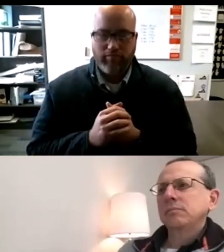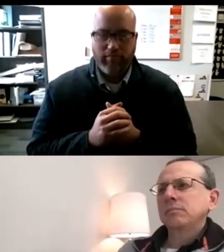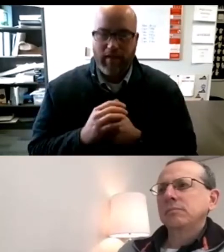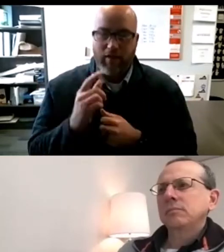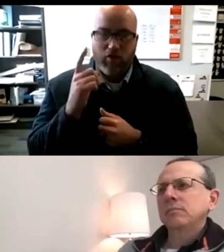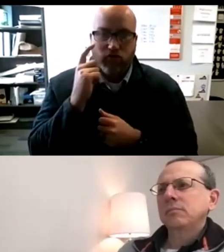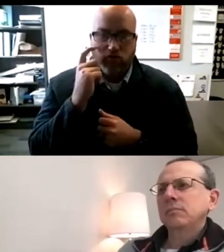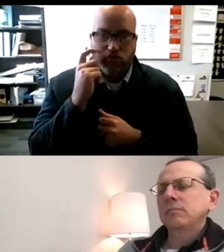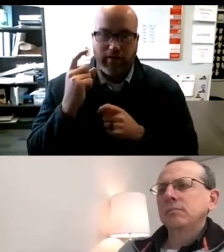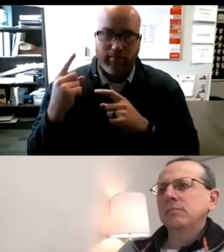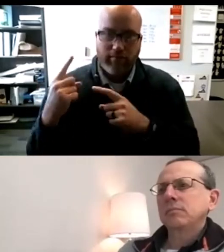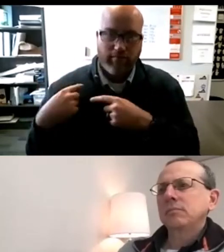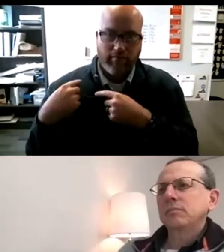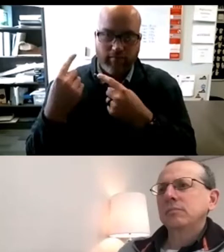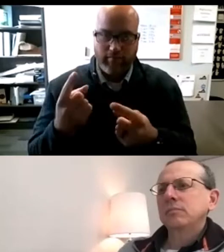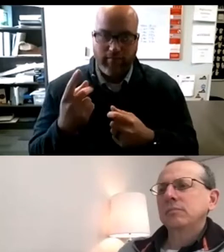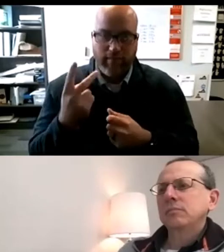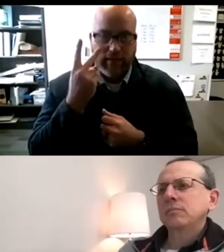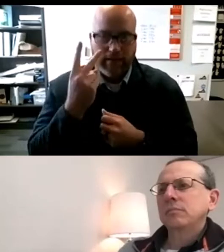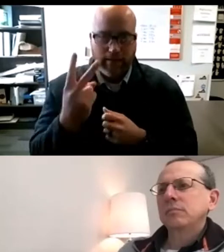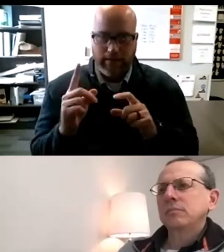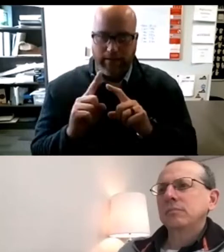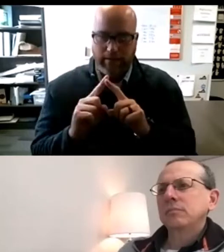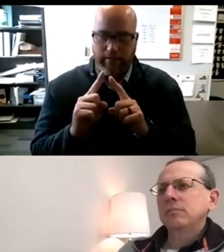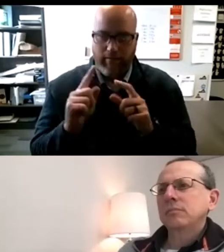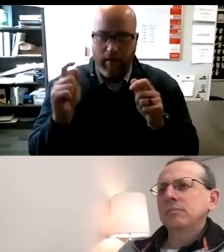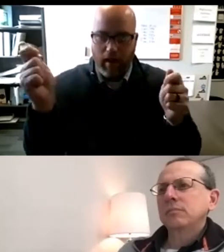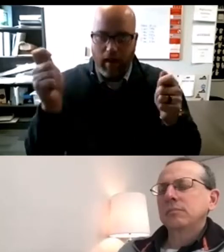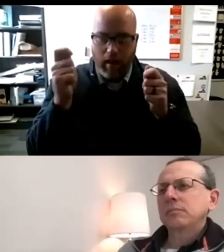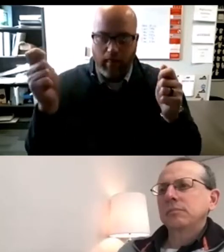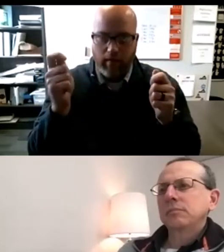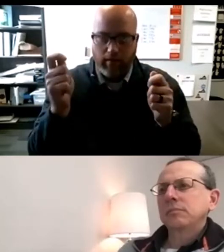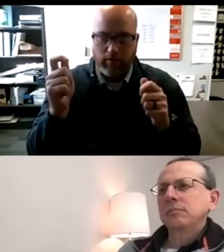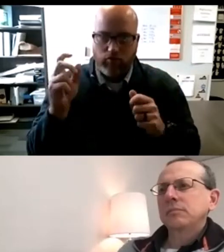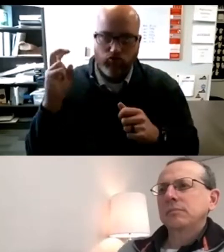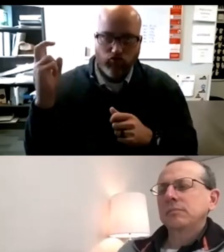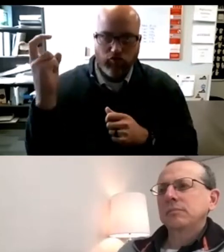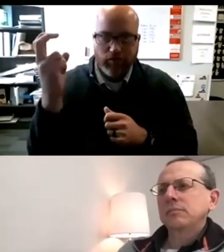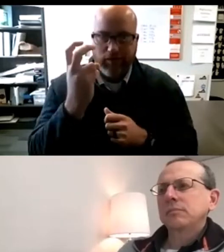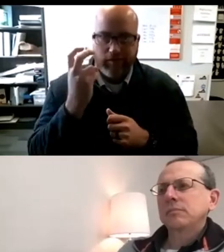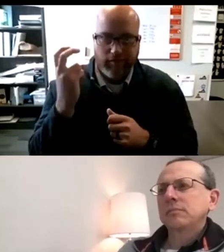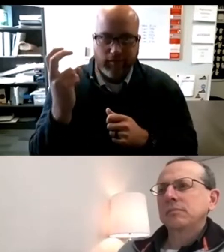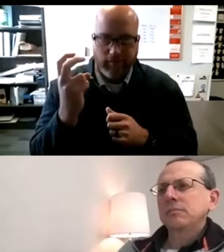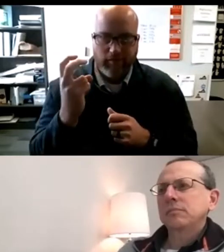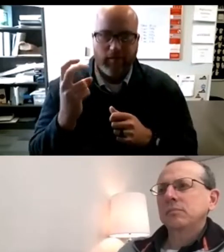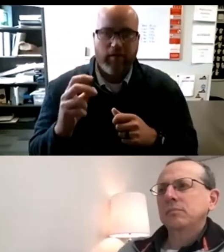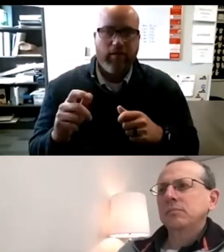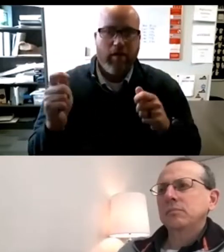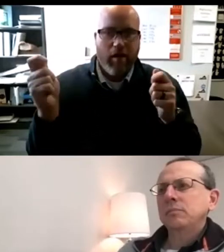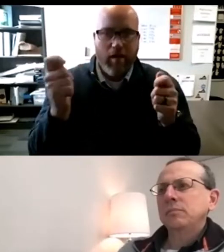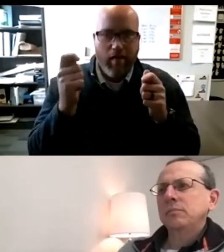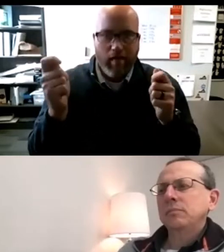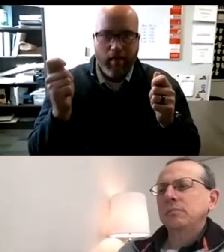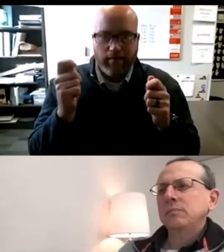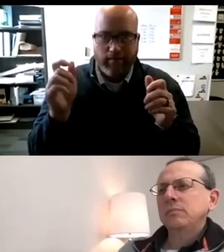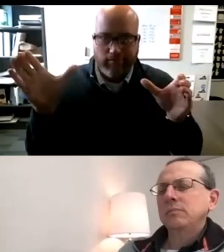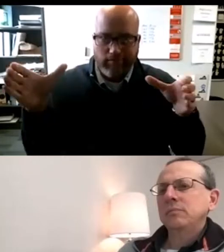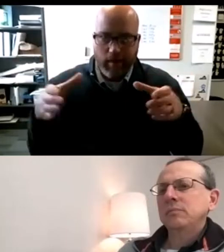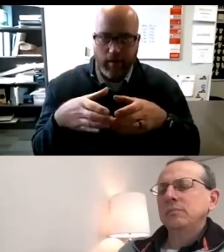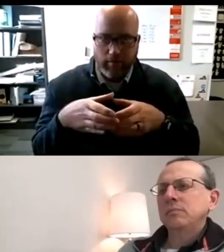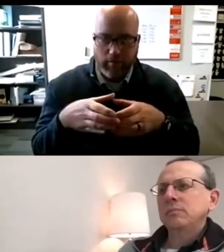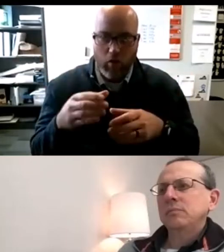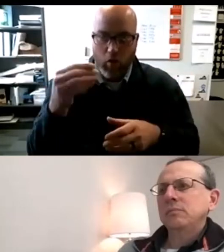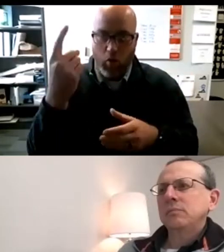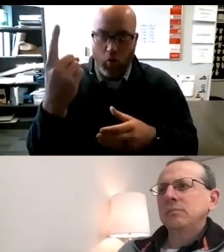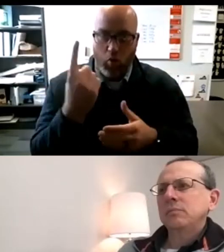seen surges associated with holiday travel and gatherings. In 1 week's time,